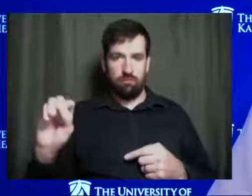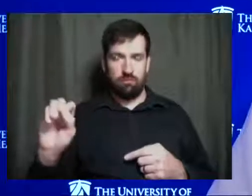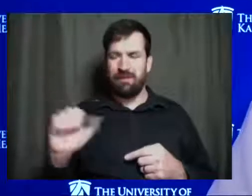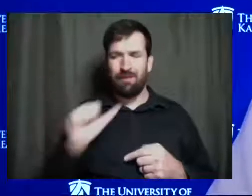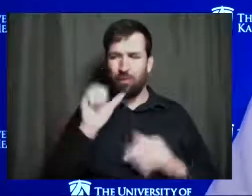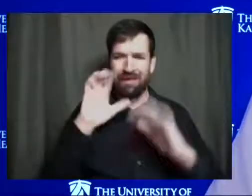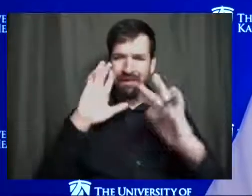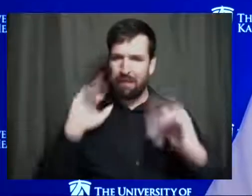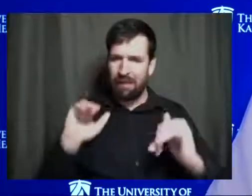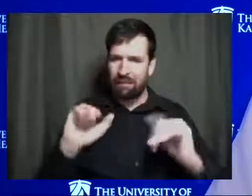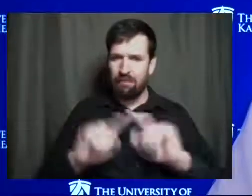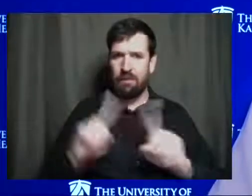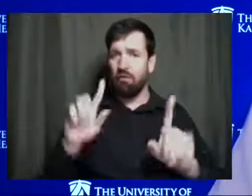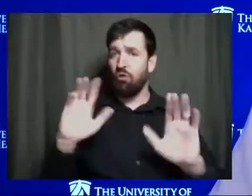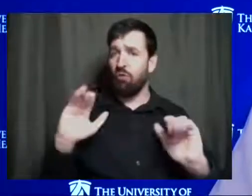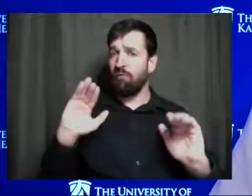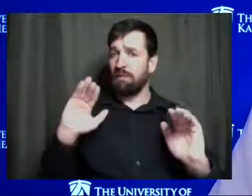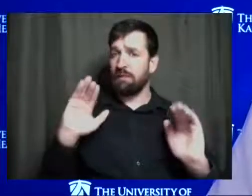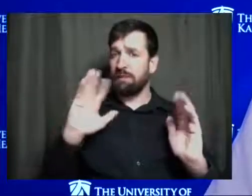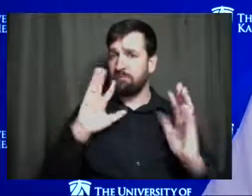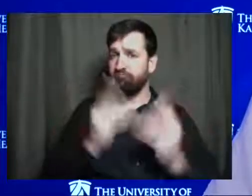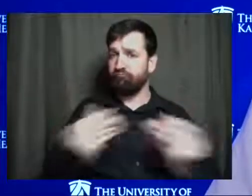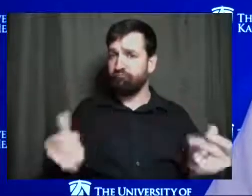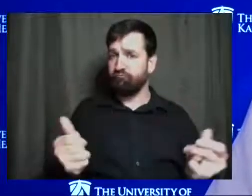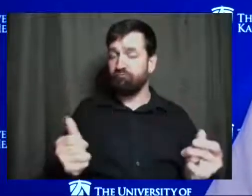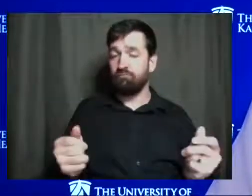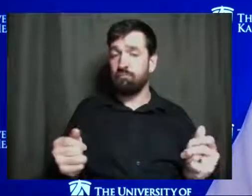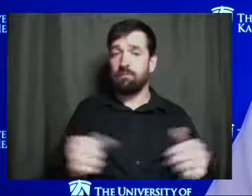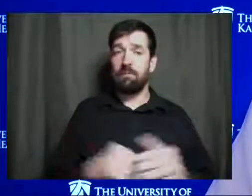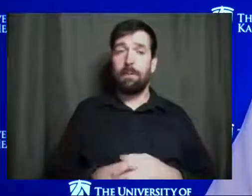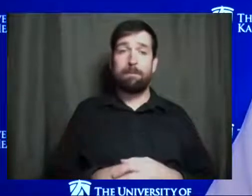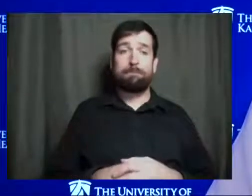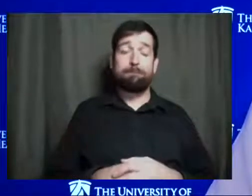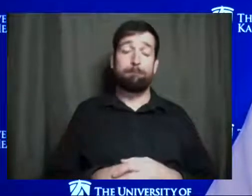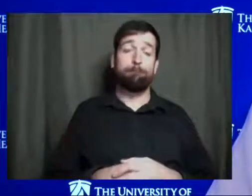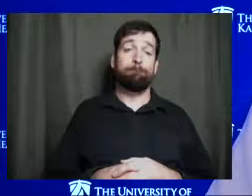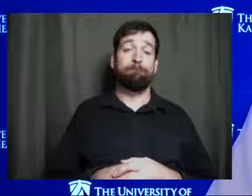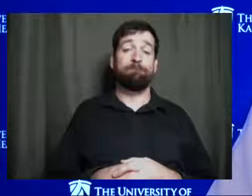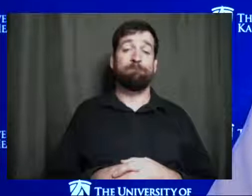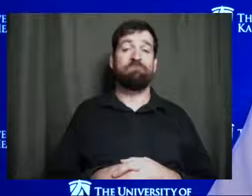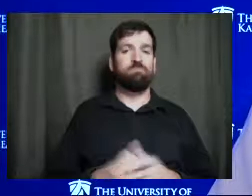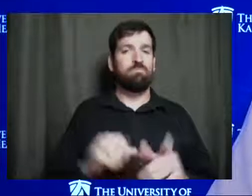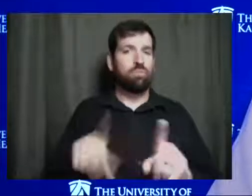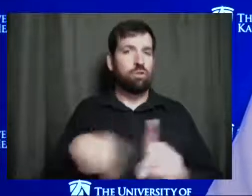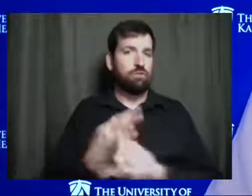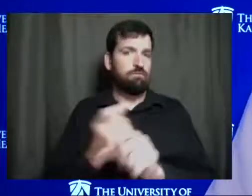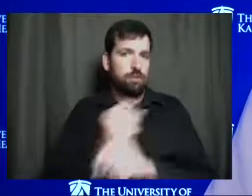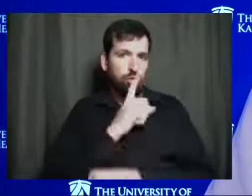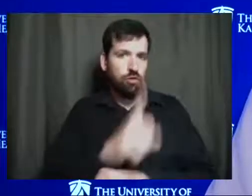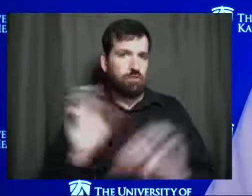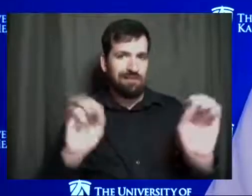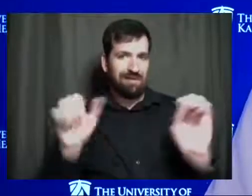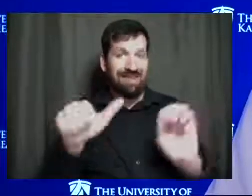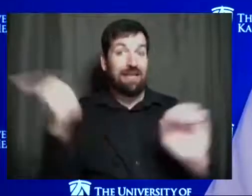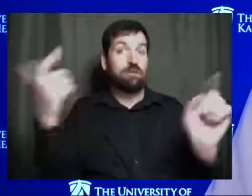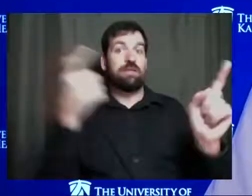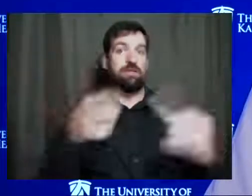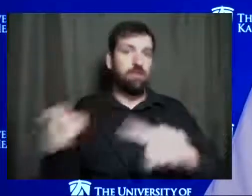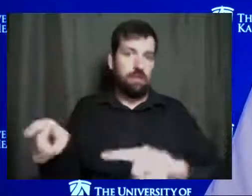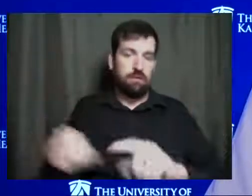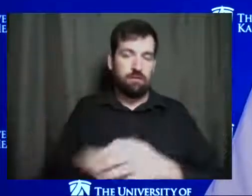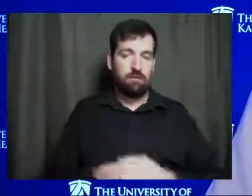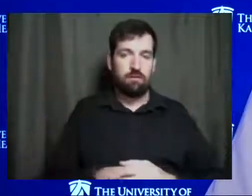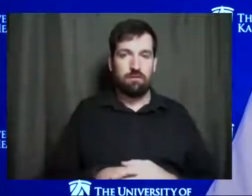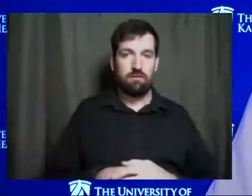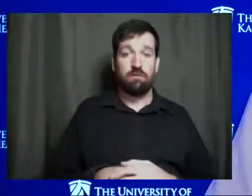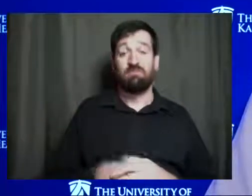hopefully those will go away and certainly can get in just to make sure there's nothing else going on. It is